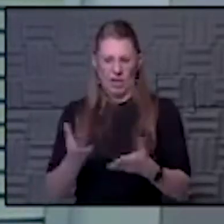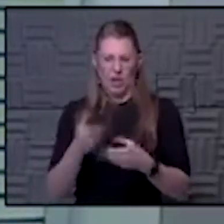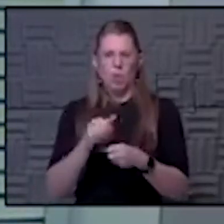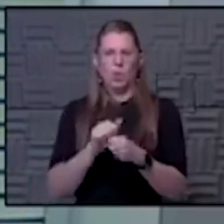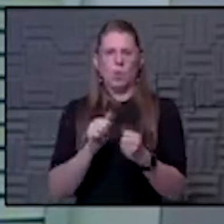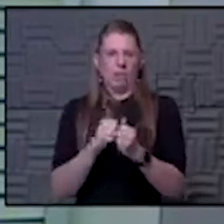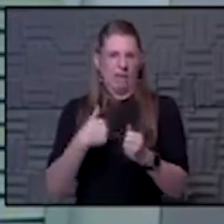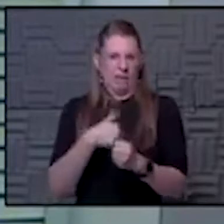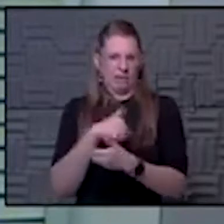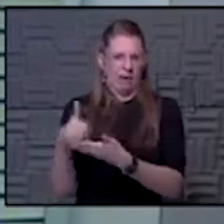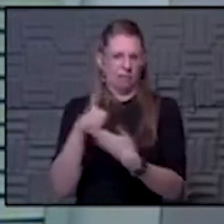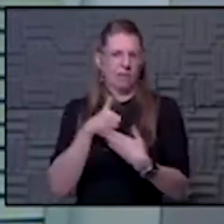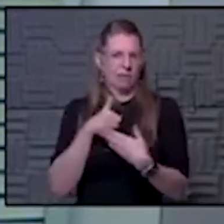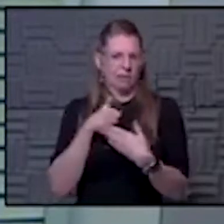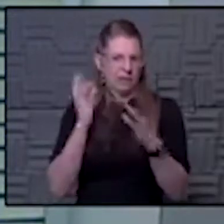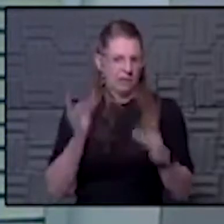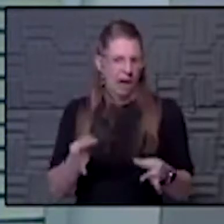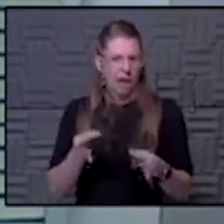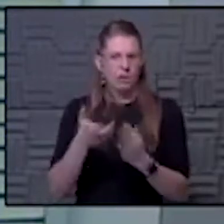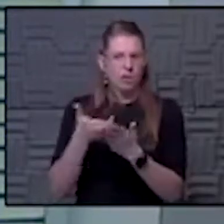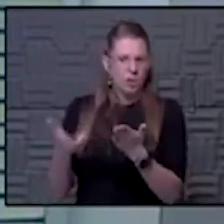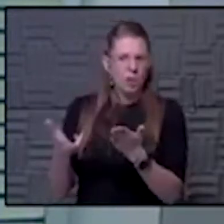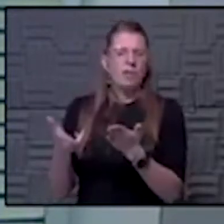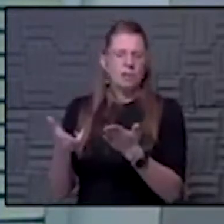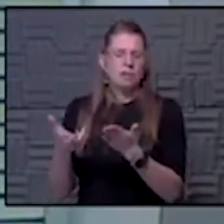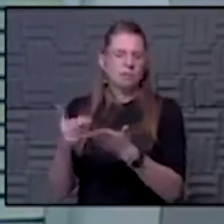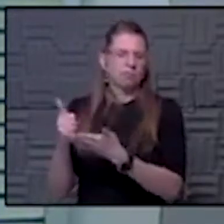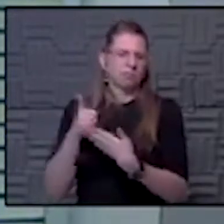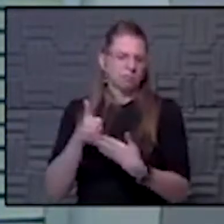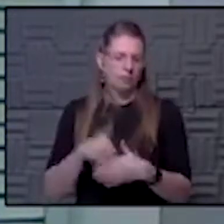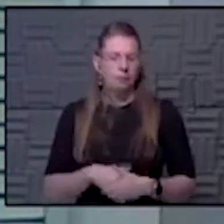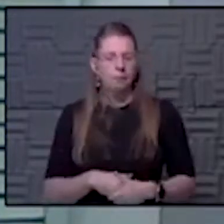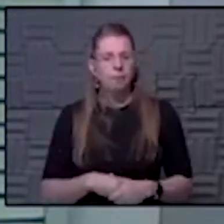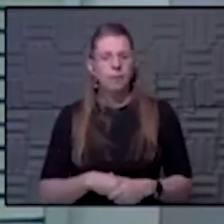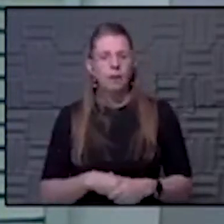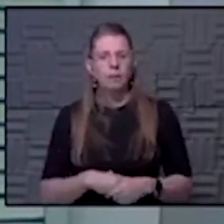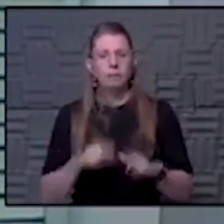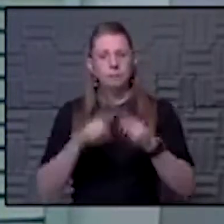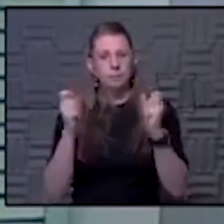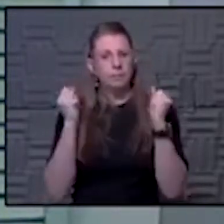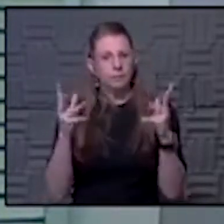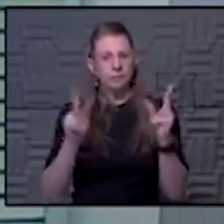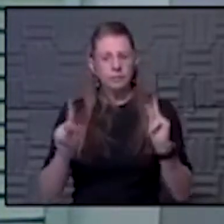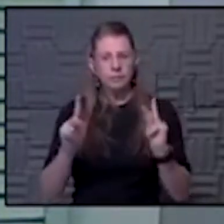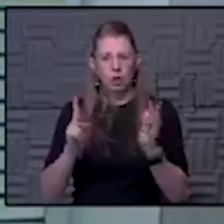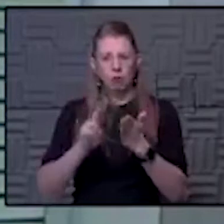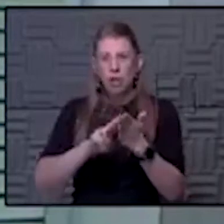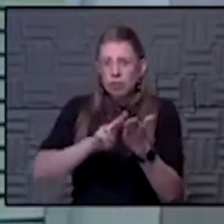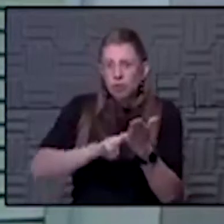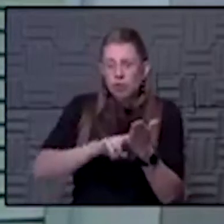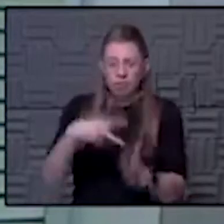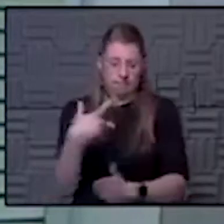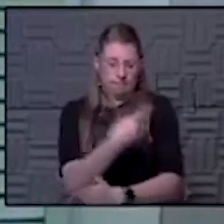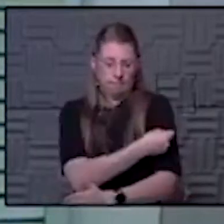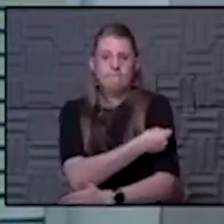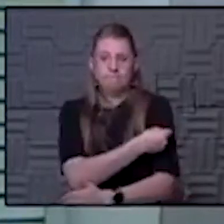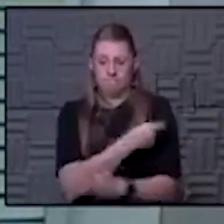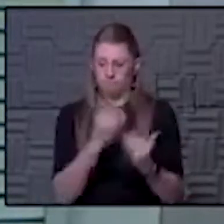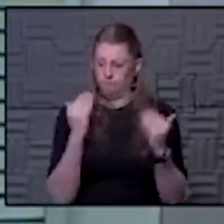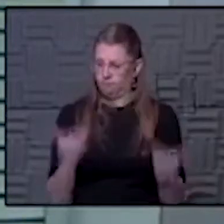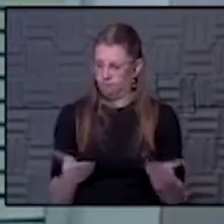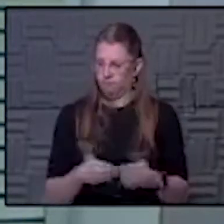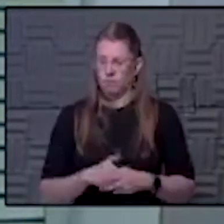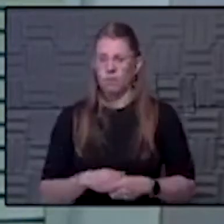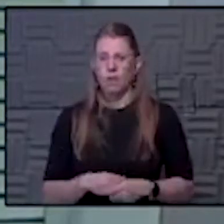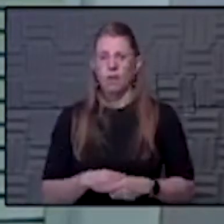to help us with just additional resources. But there'll be, we have a lot of people that are registering to be vaccinators, and the vaccinators